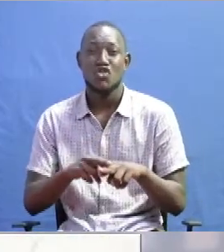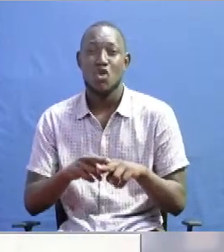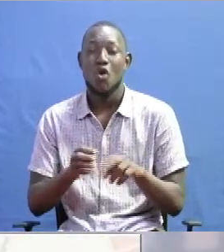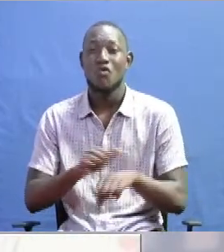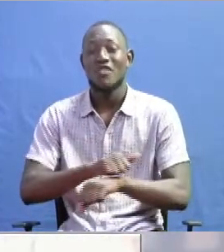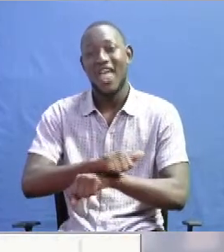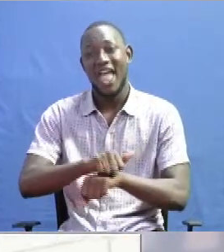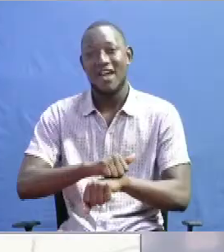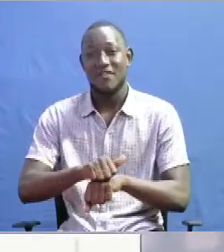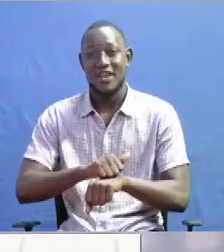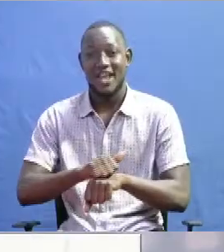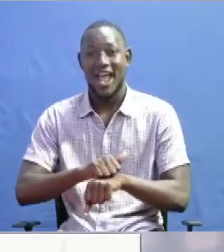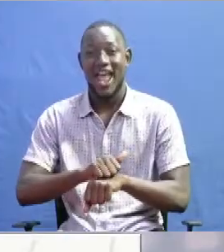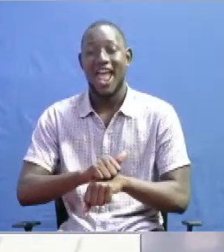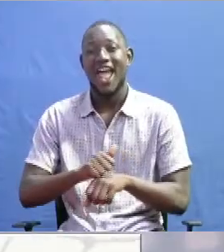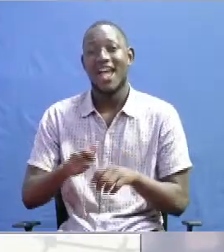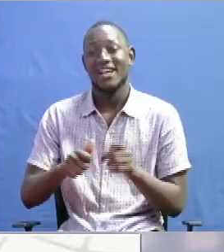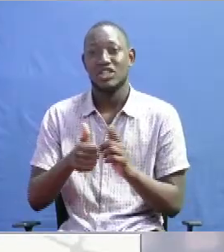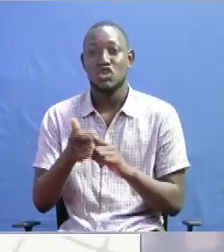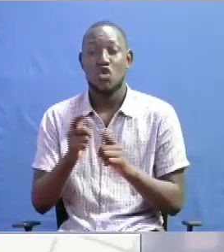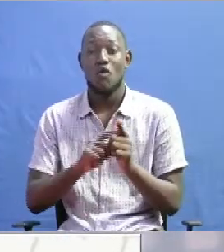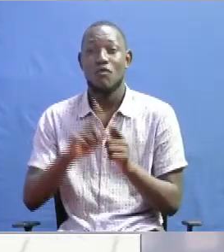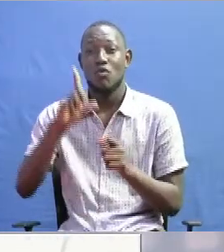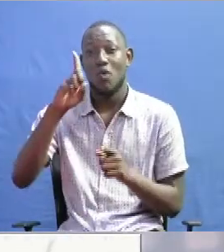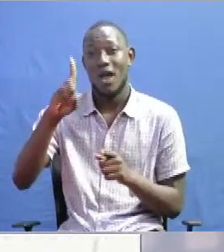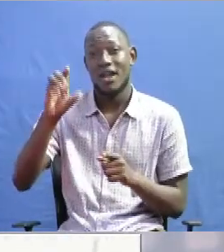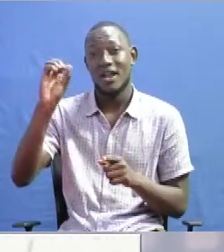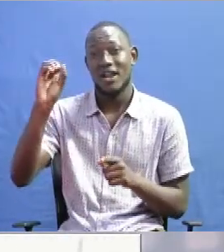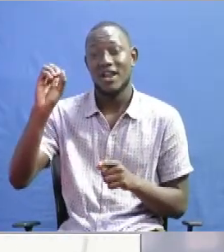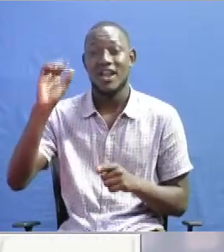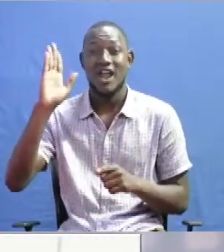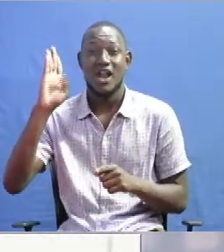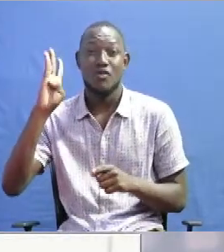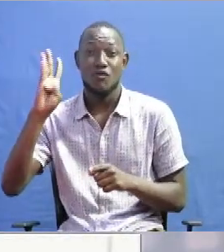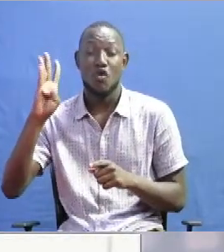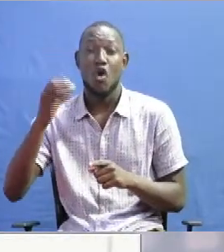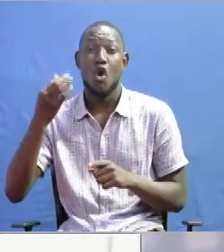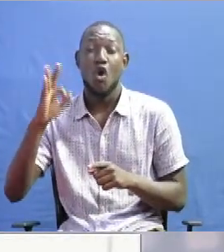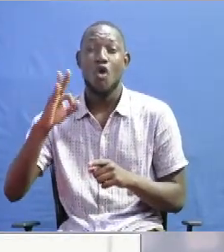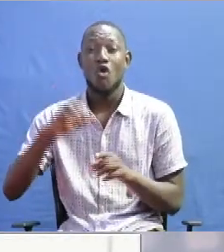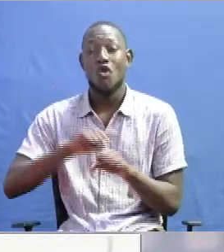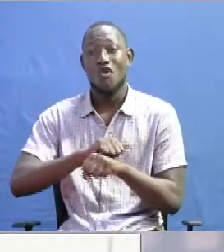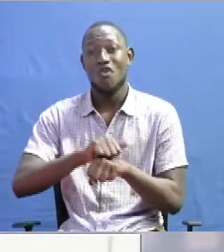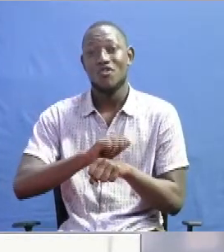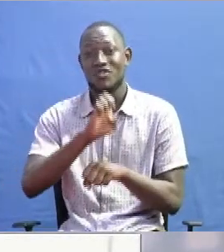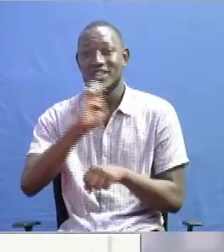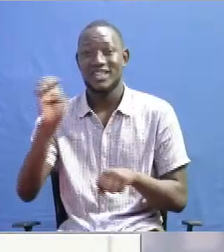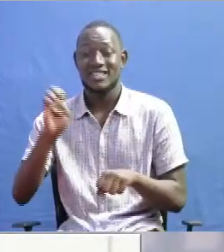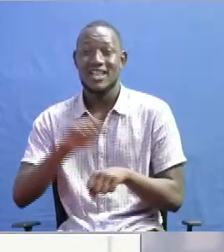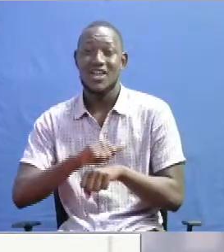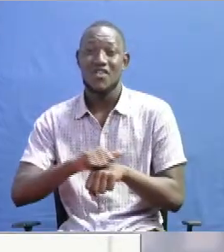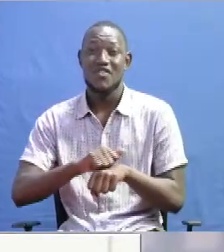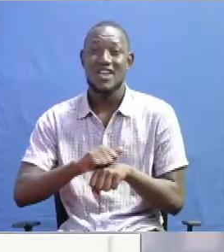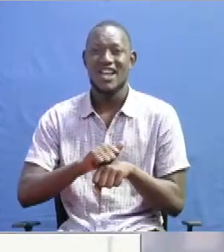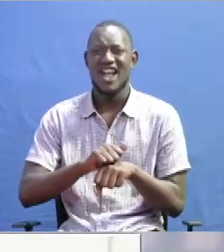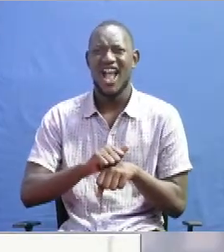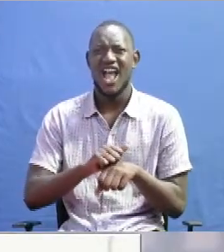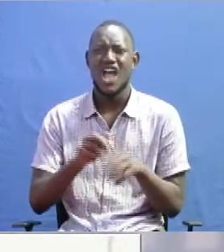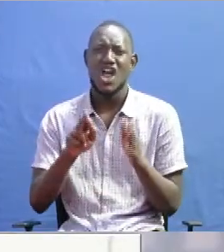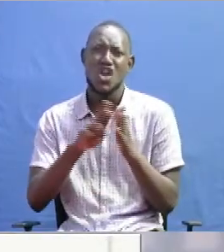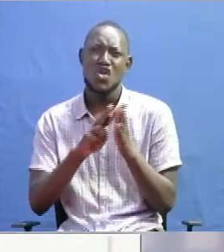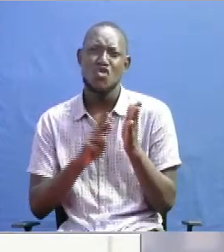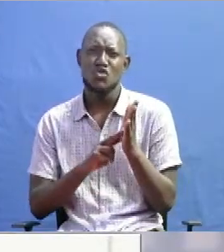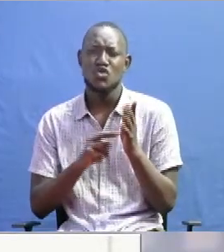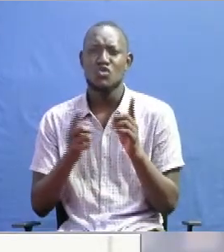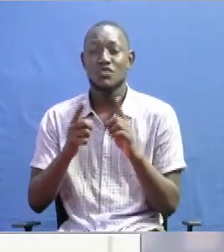Article 104 of the East African Community Treaty that underscores the need to promote the